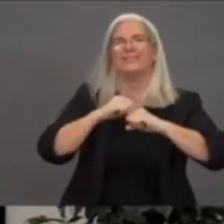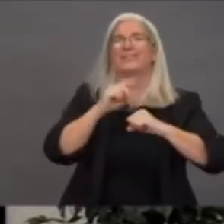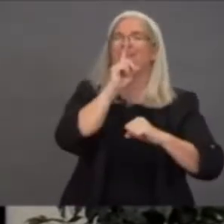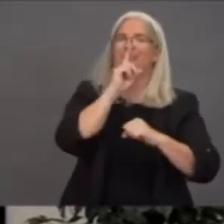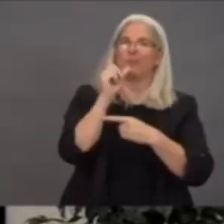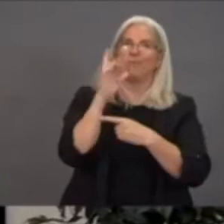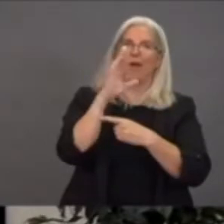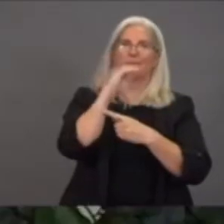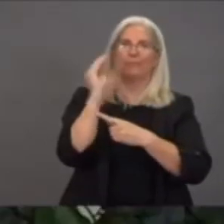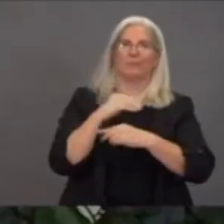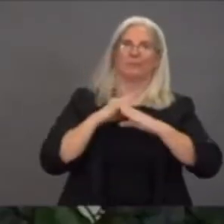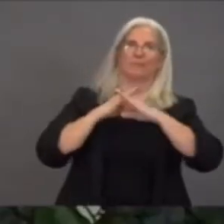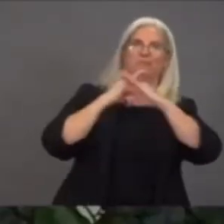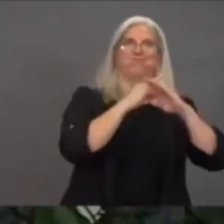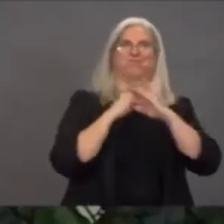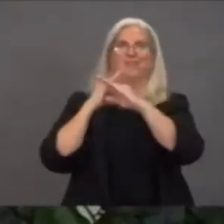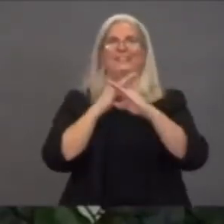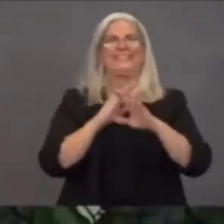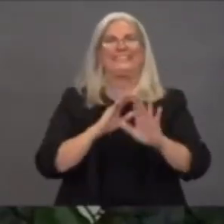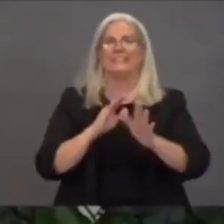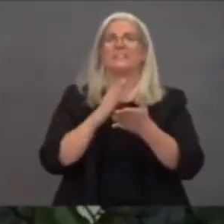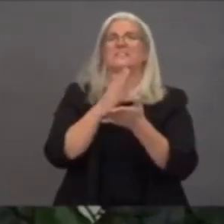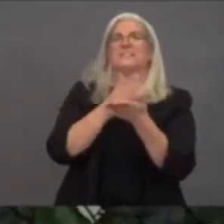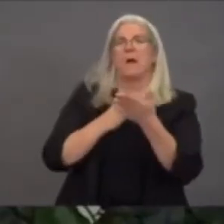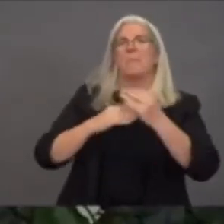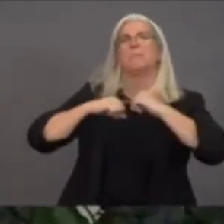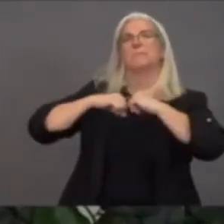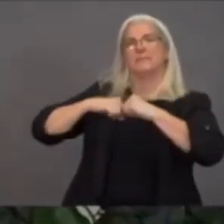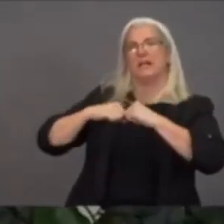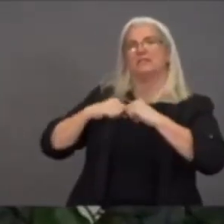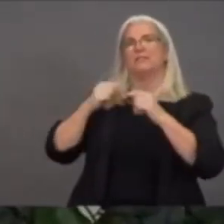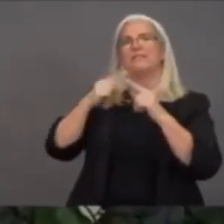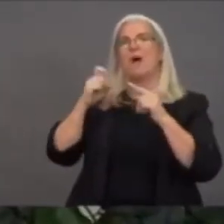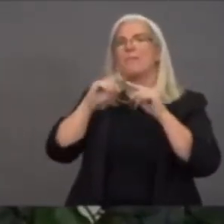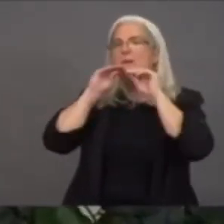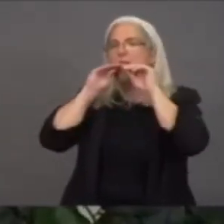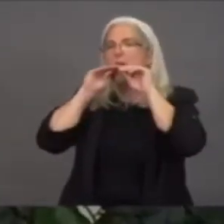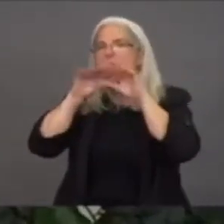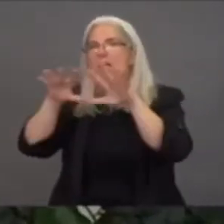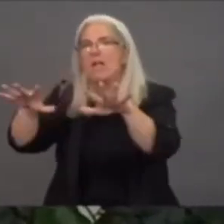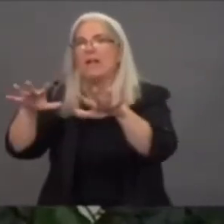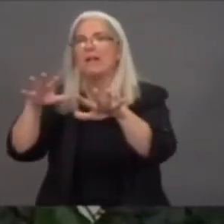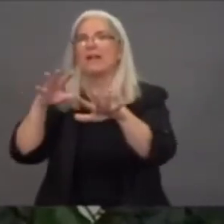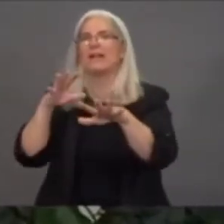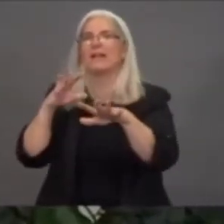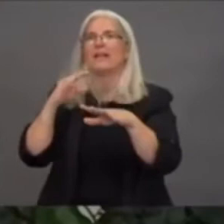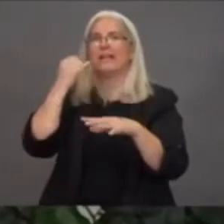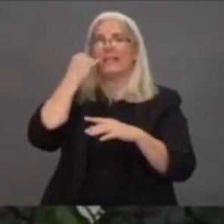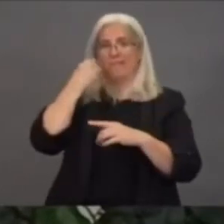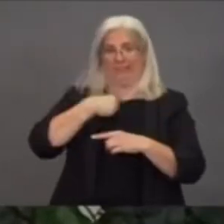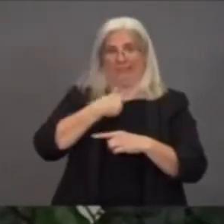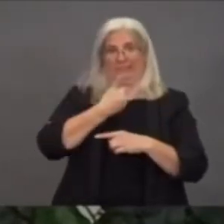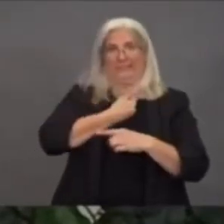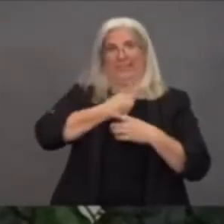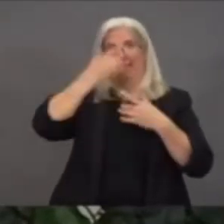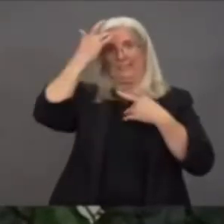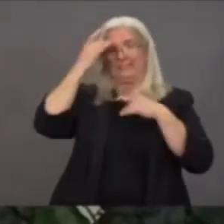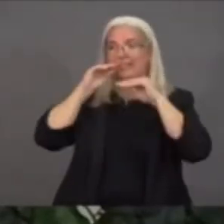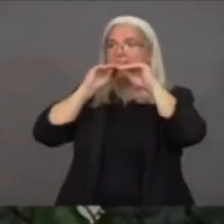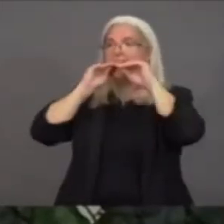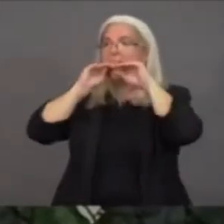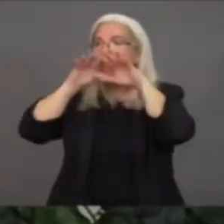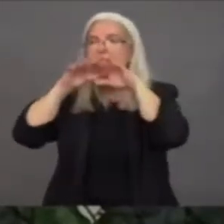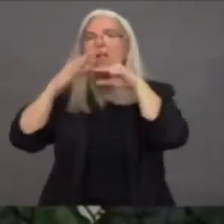mentioned. So it helps protect you from breathing any virus out and spreading it to others. And it